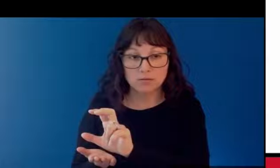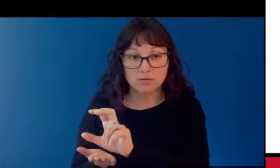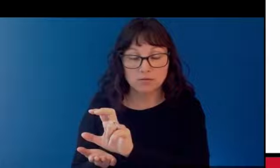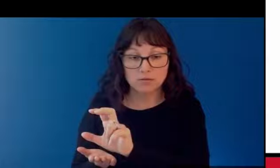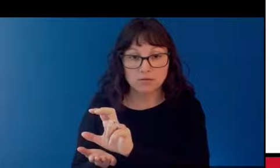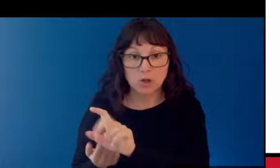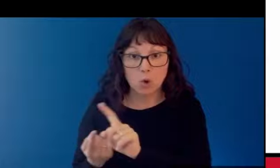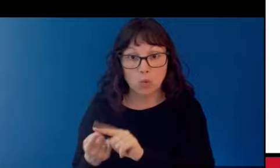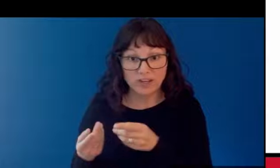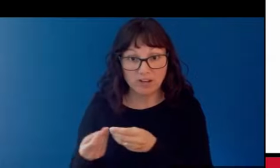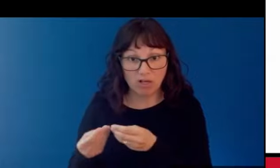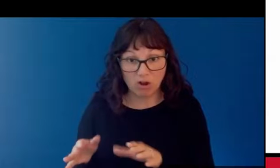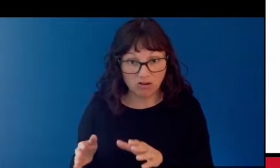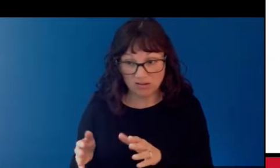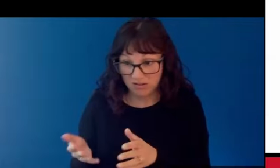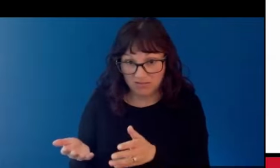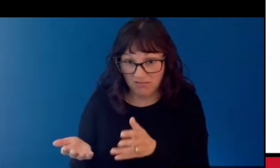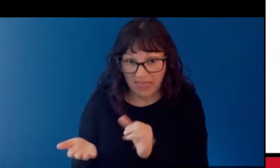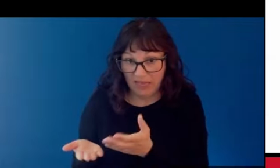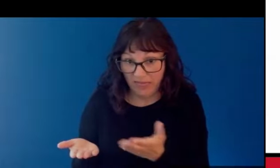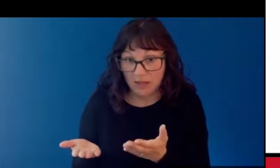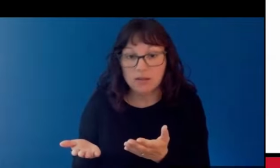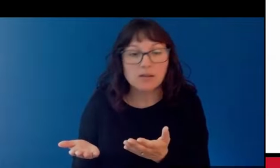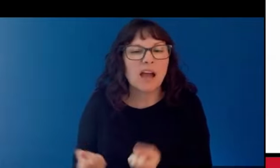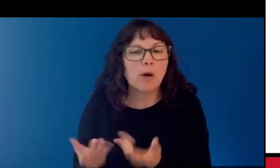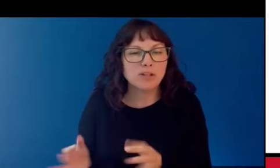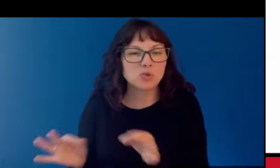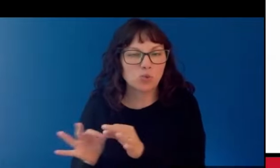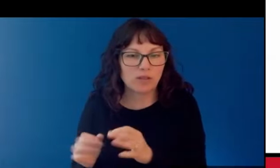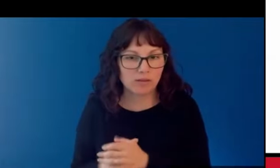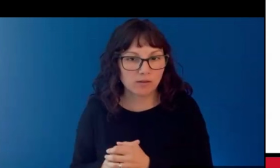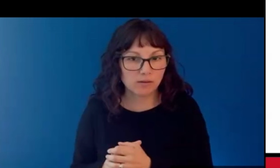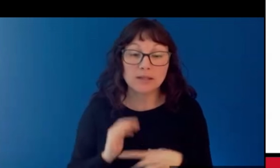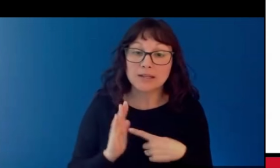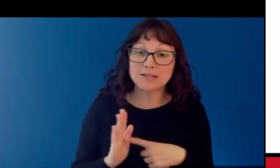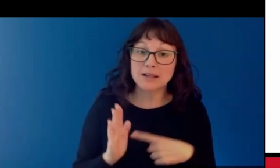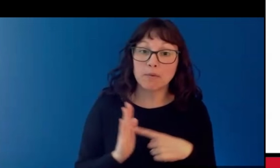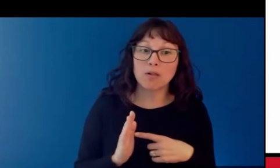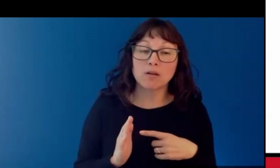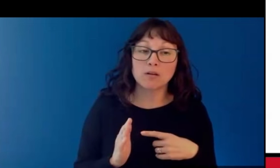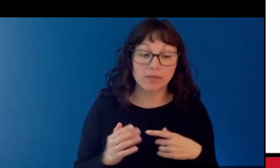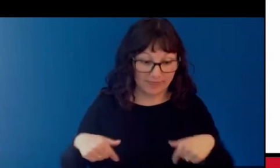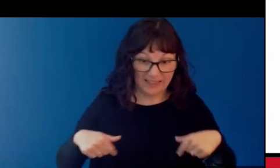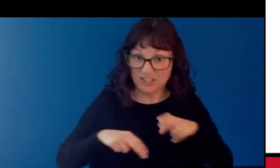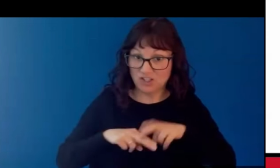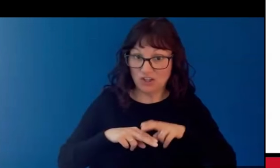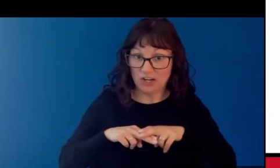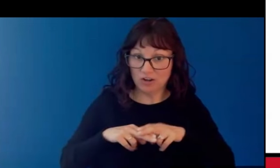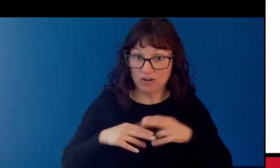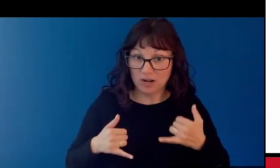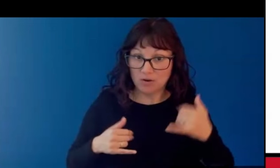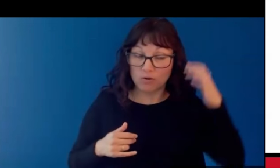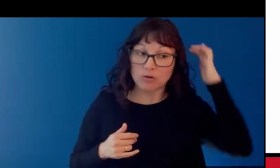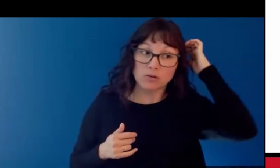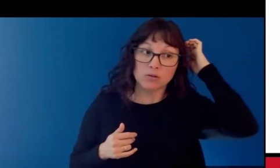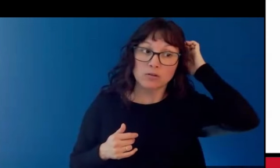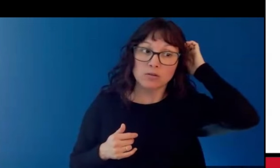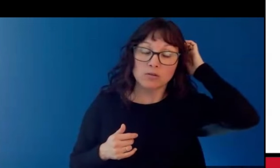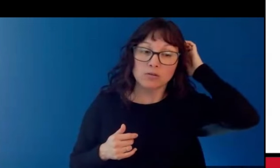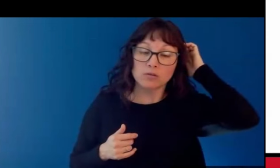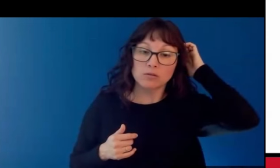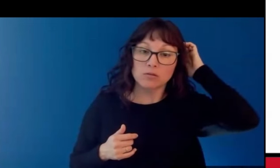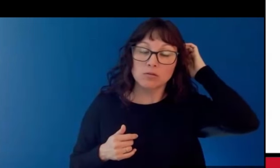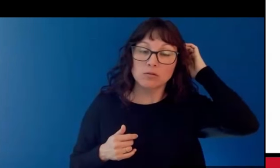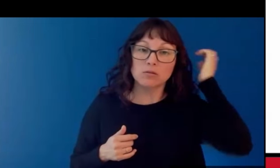time of loss. So a really simple example is like the chair that I'm sitting in, and